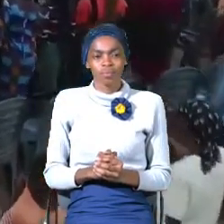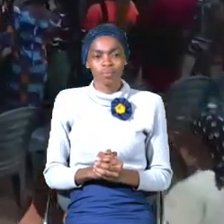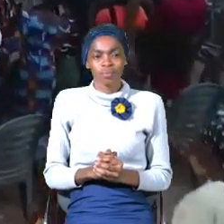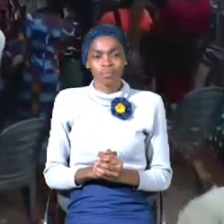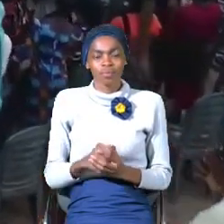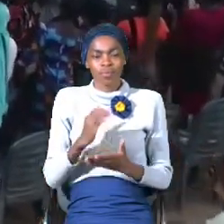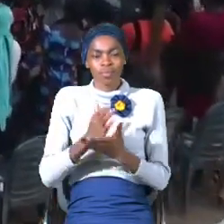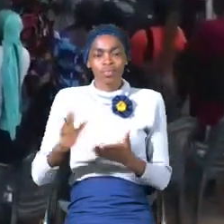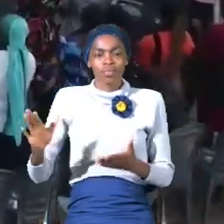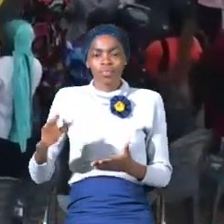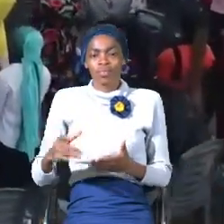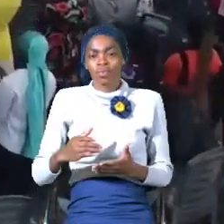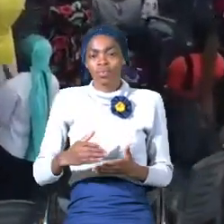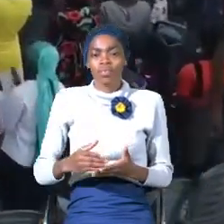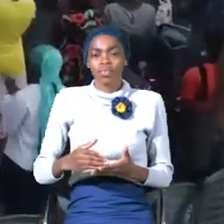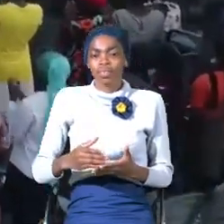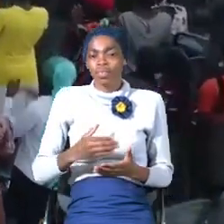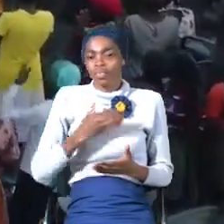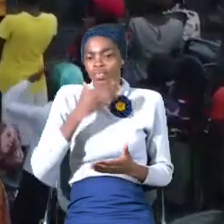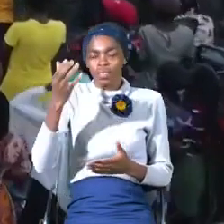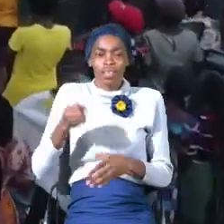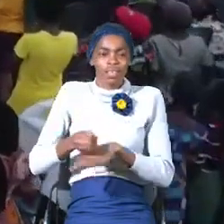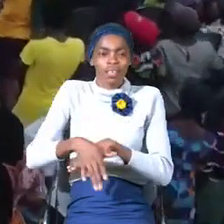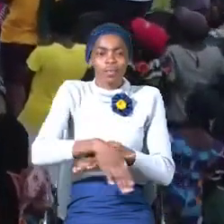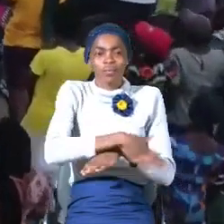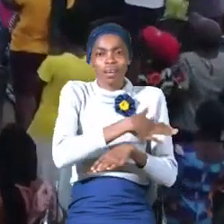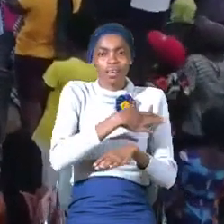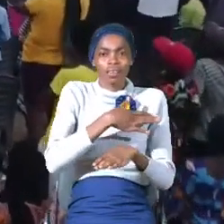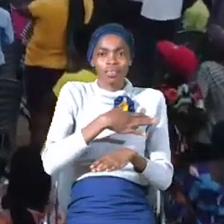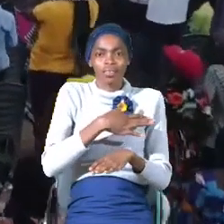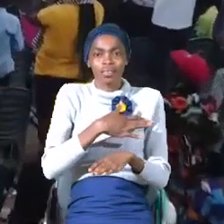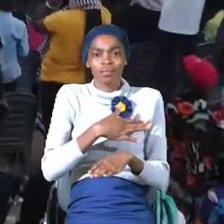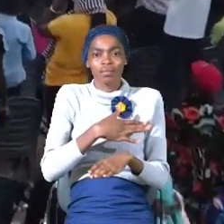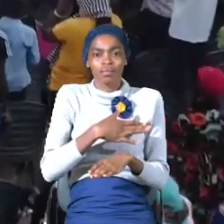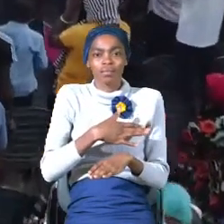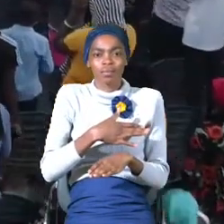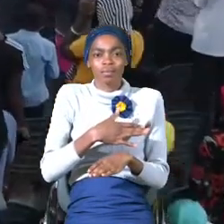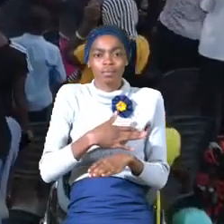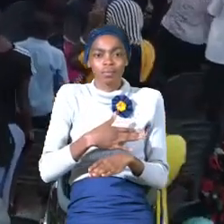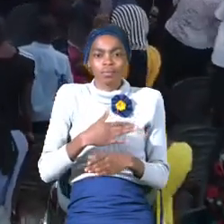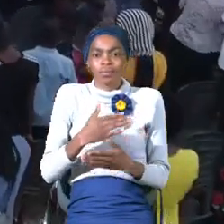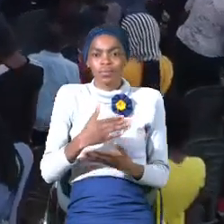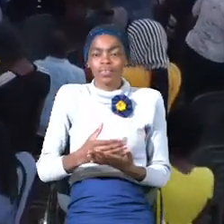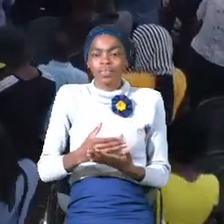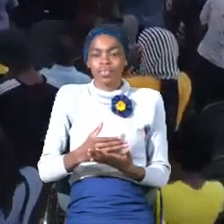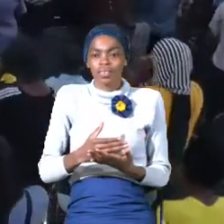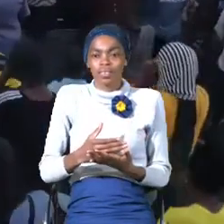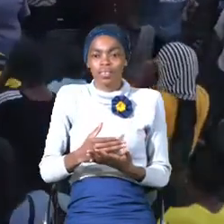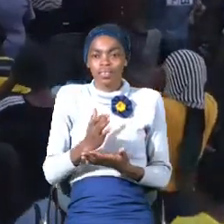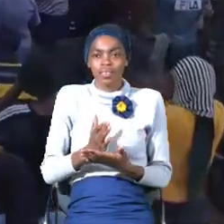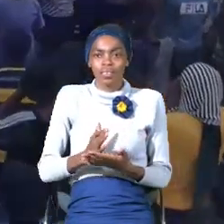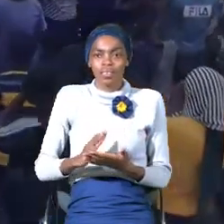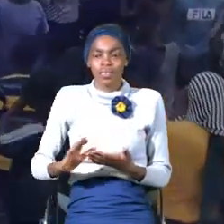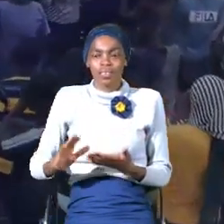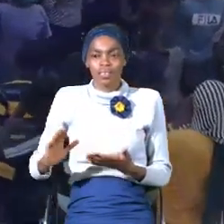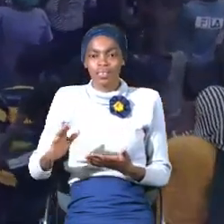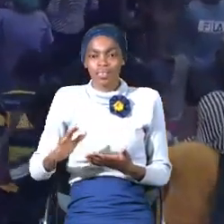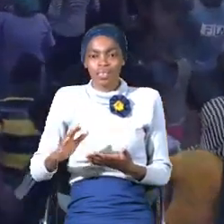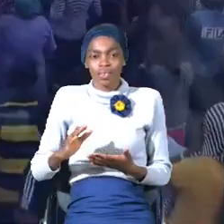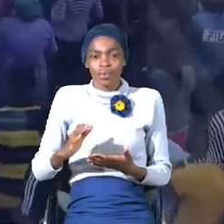Somebody shout impact. Impact. Somebody who has been impacted shout